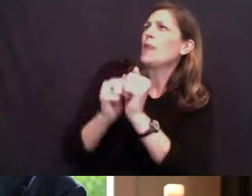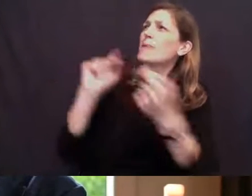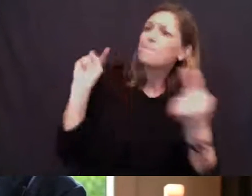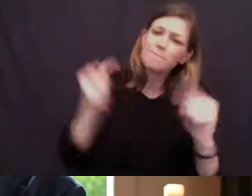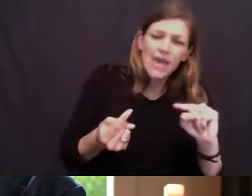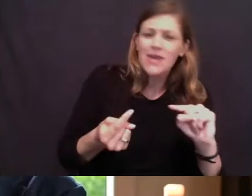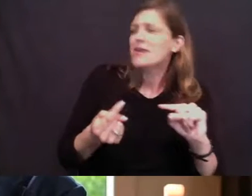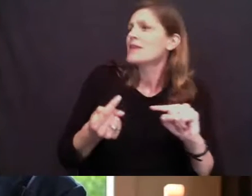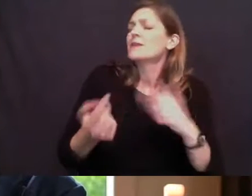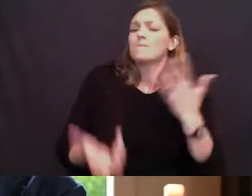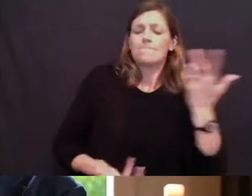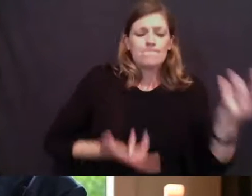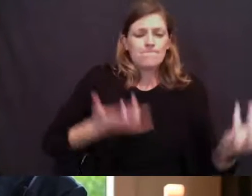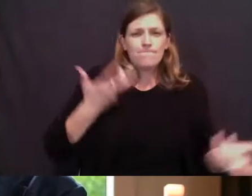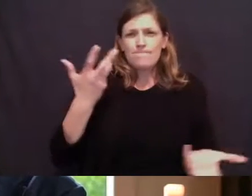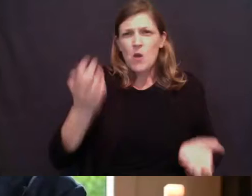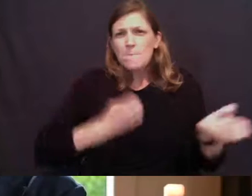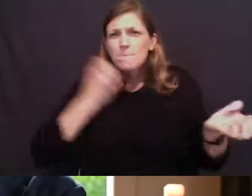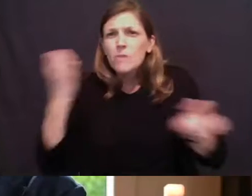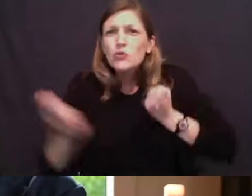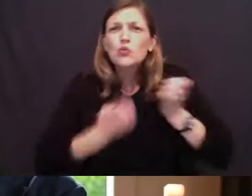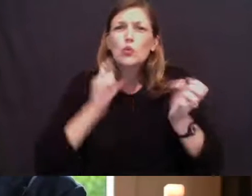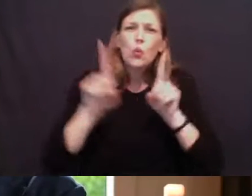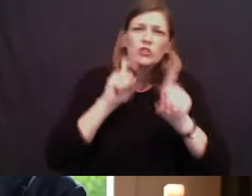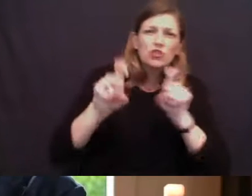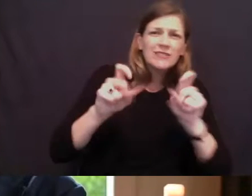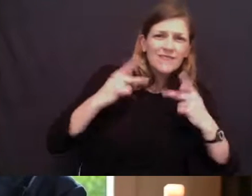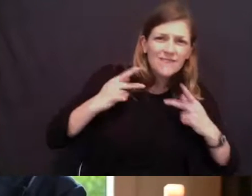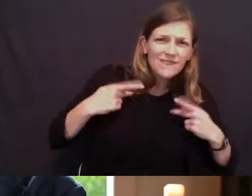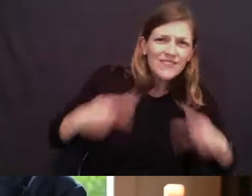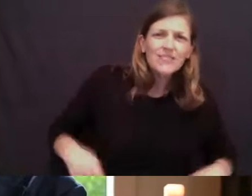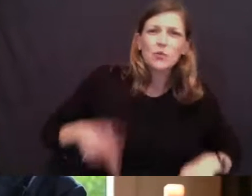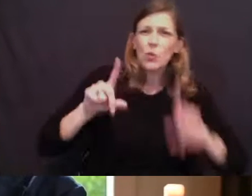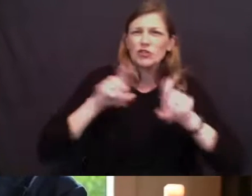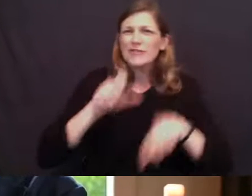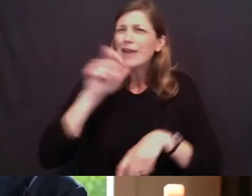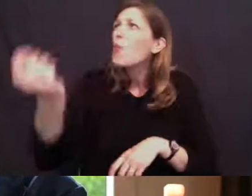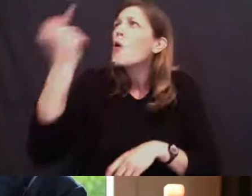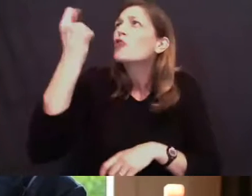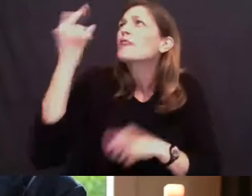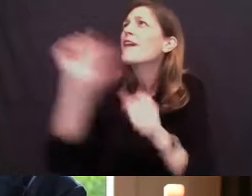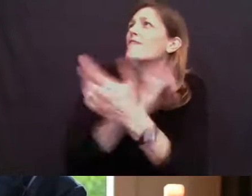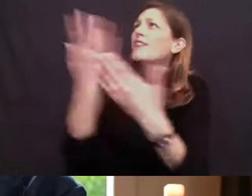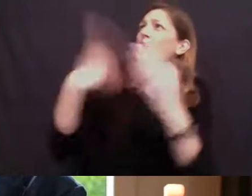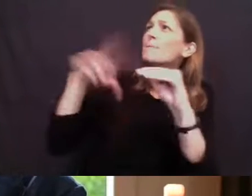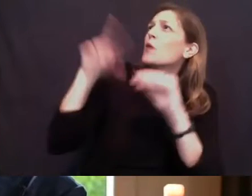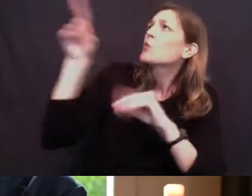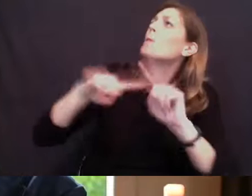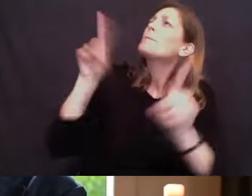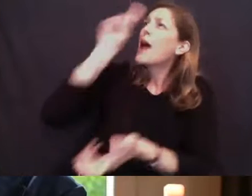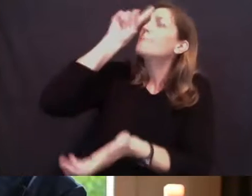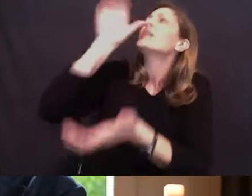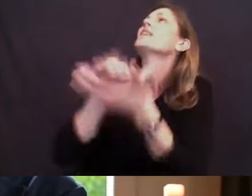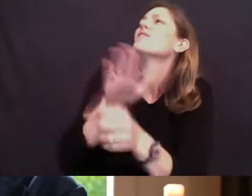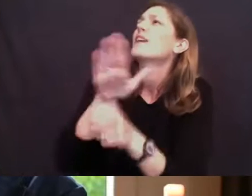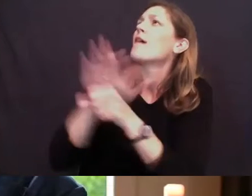with emotional questions, physical questions. I don't understand everything about you, but I believe enough.